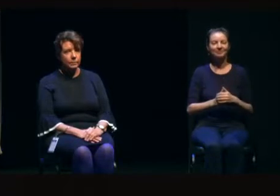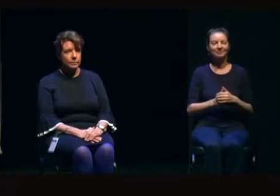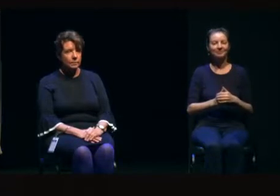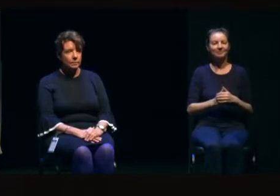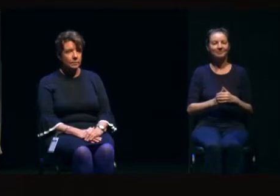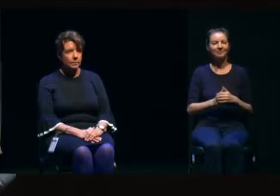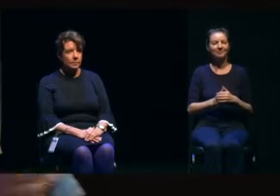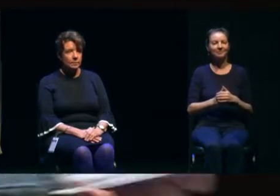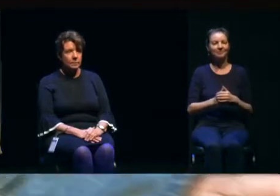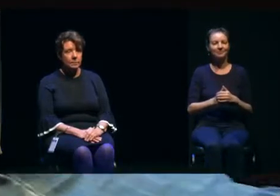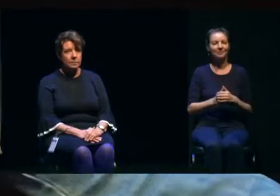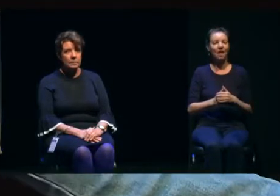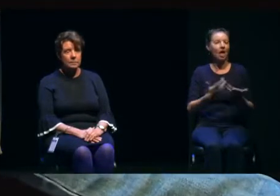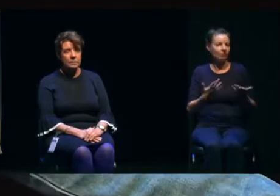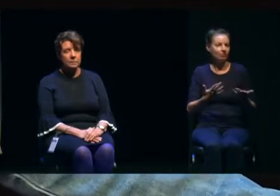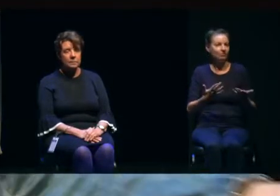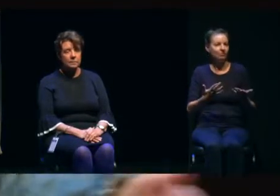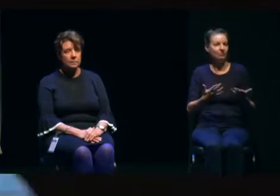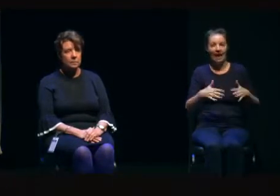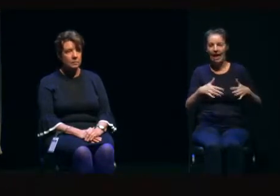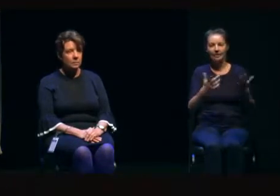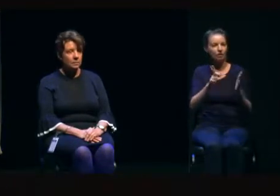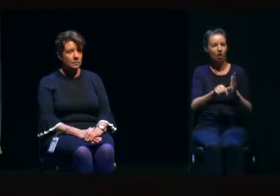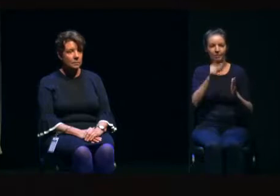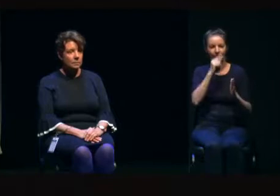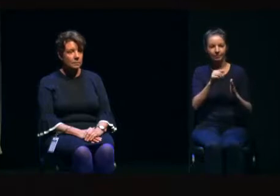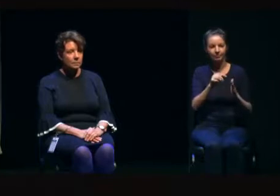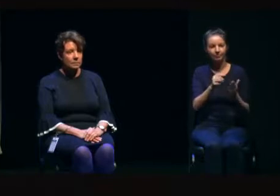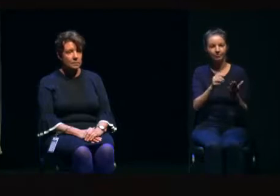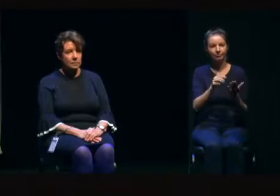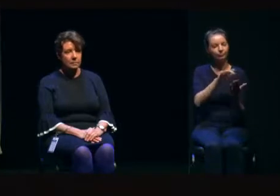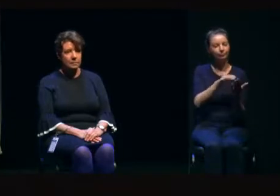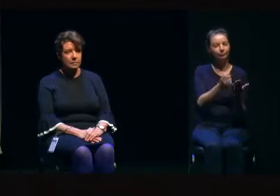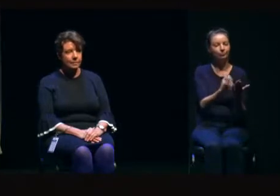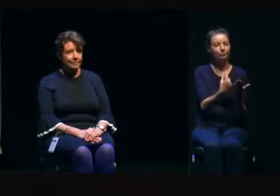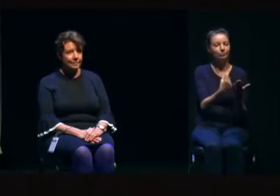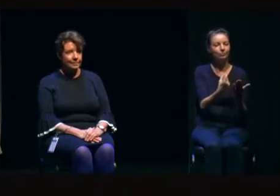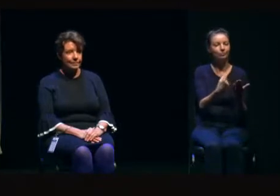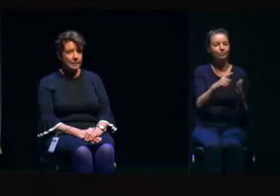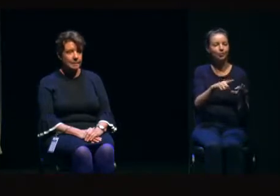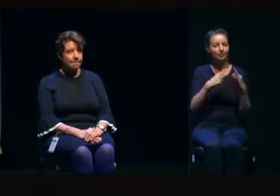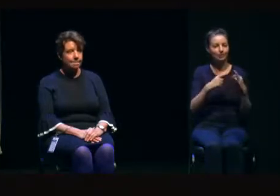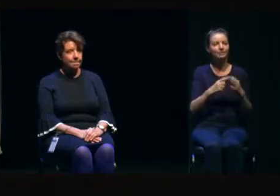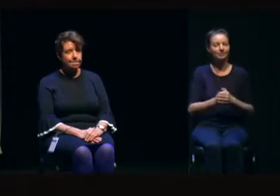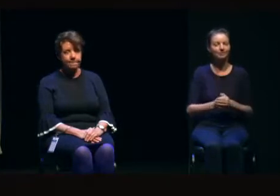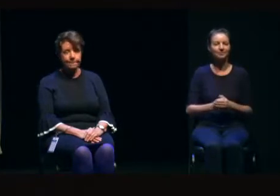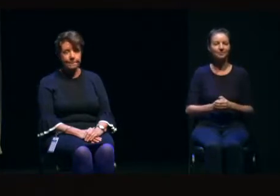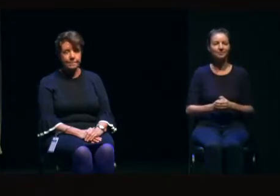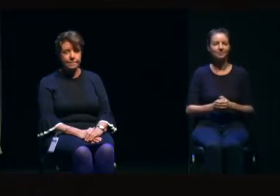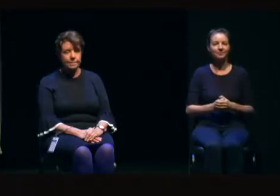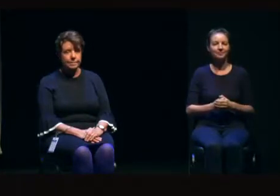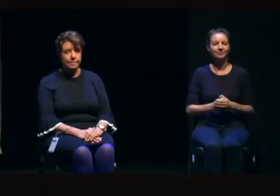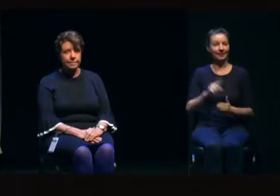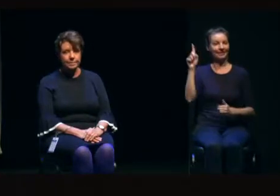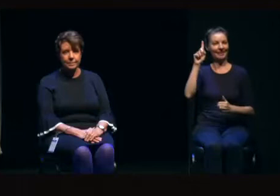we'll leave time at the end, but in fact, if there are questions that come in during the conversation, we might go to them too. Now, our